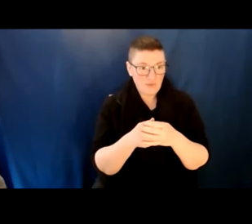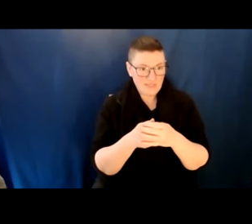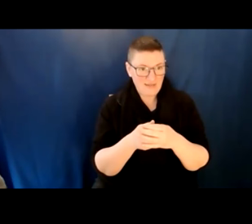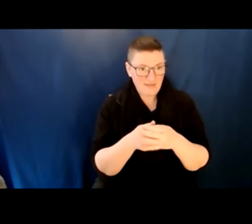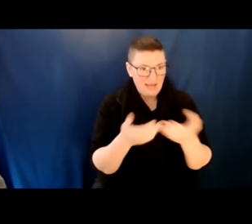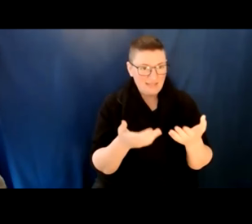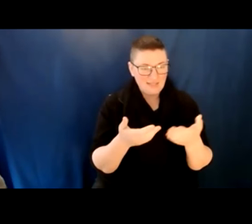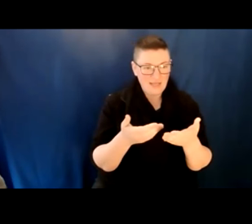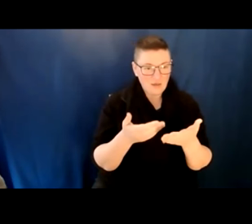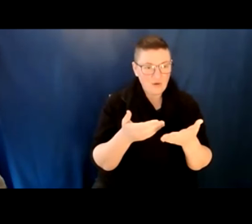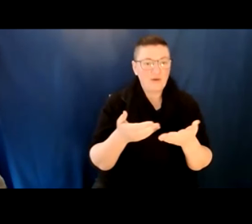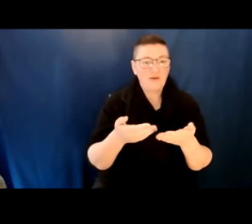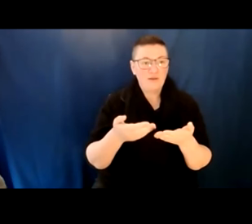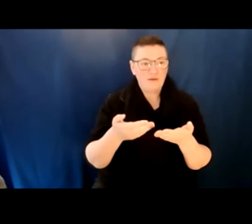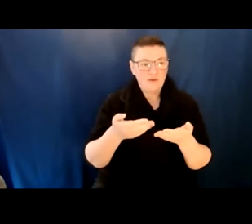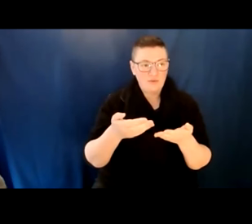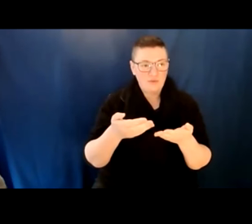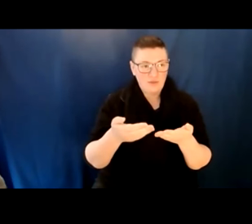So you can say the ISL sign learn